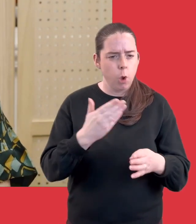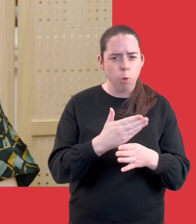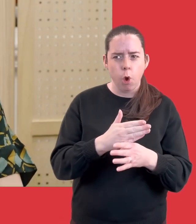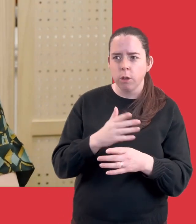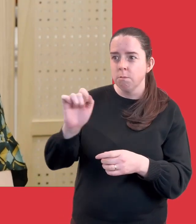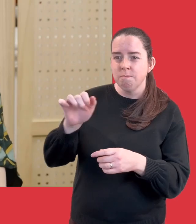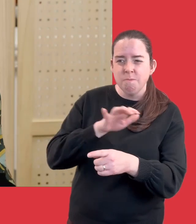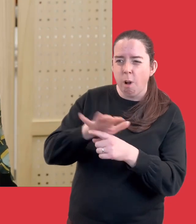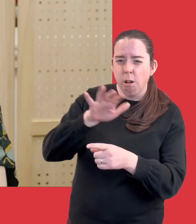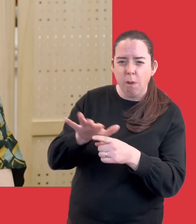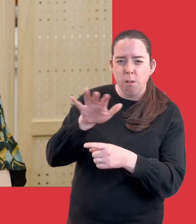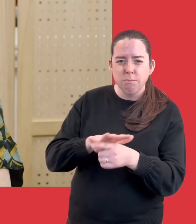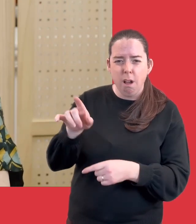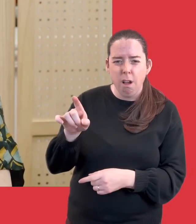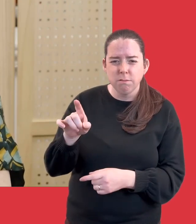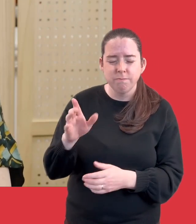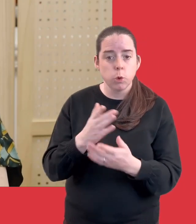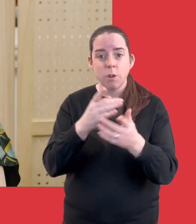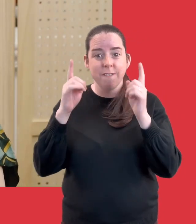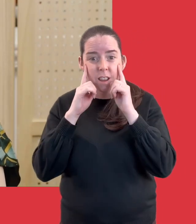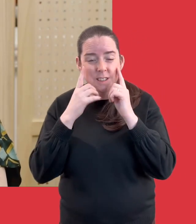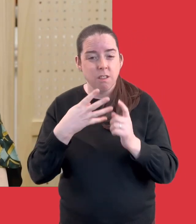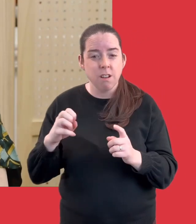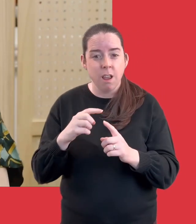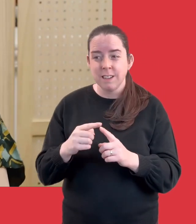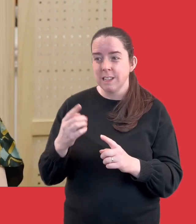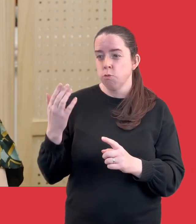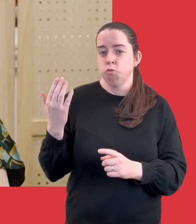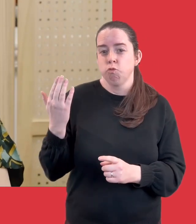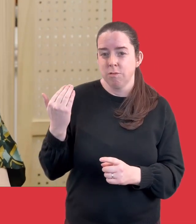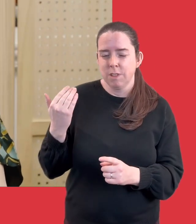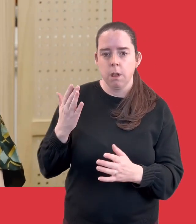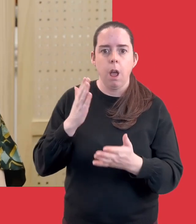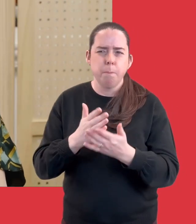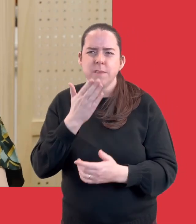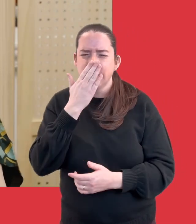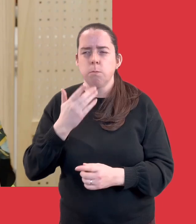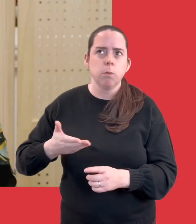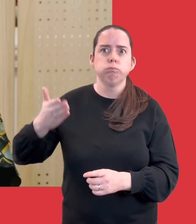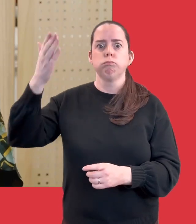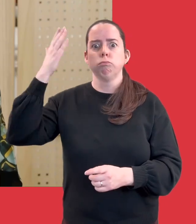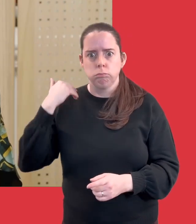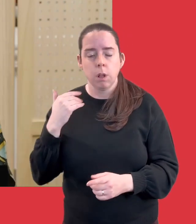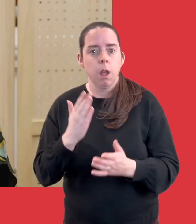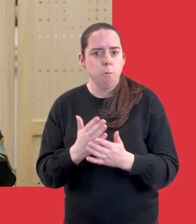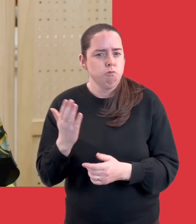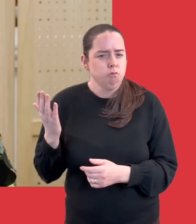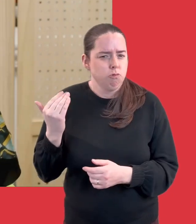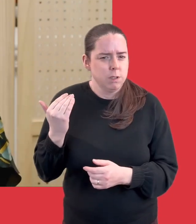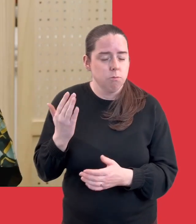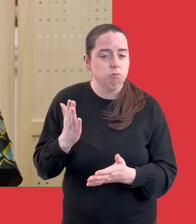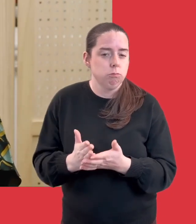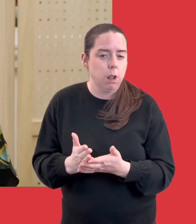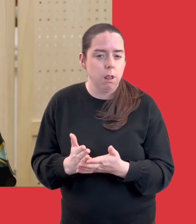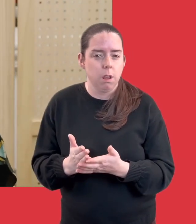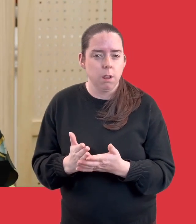often mocked for her work, and even at university in the 90s, which is, I know, it seems like a long time ago now, but actually